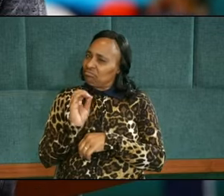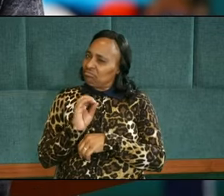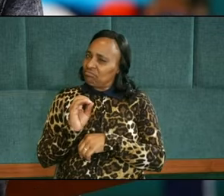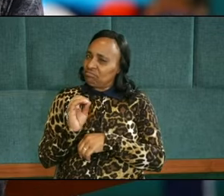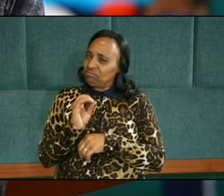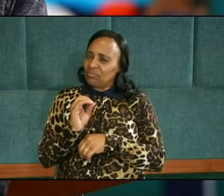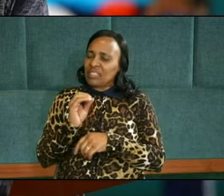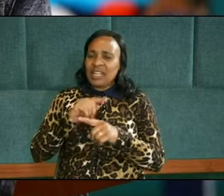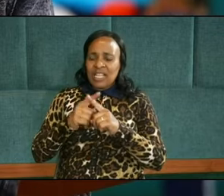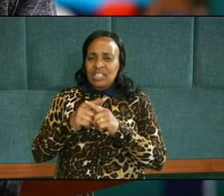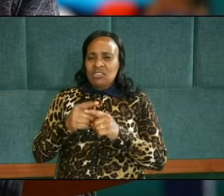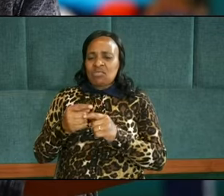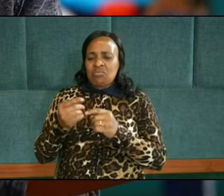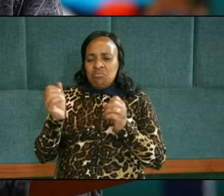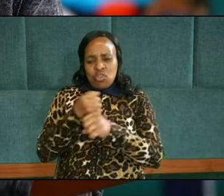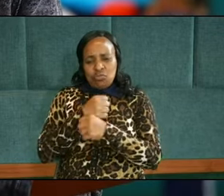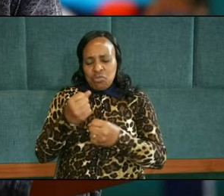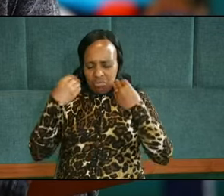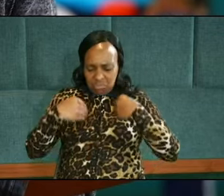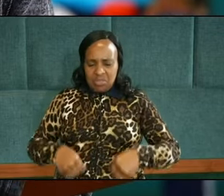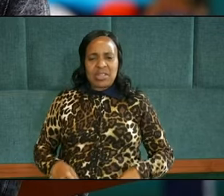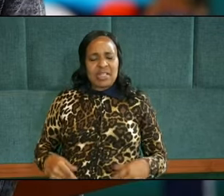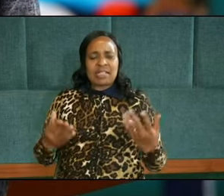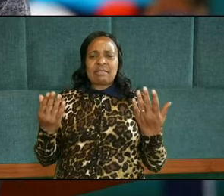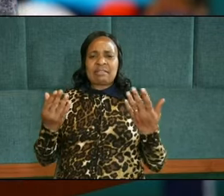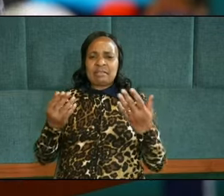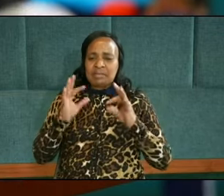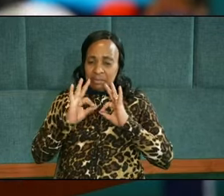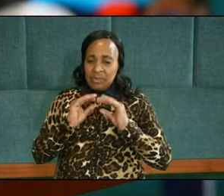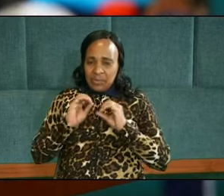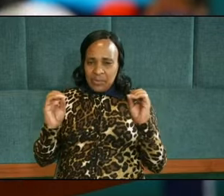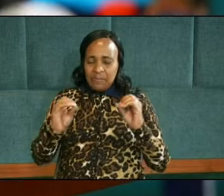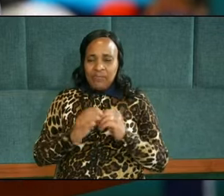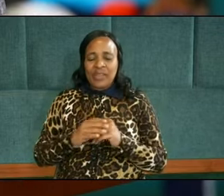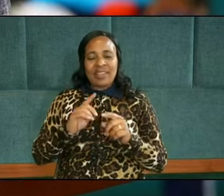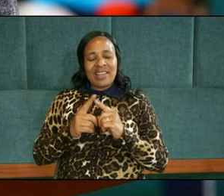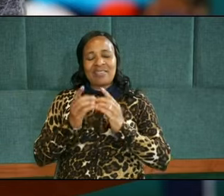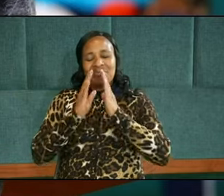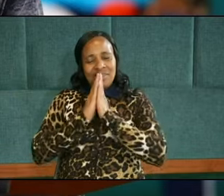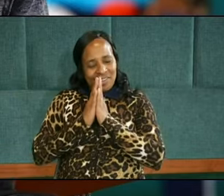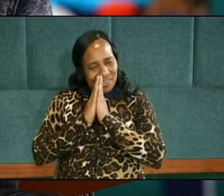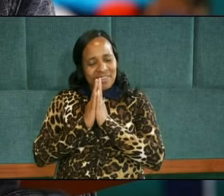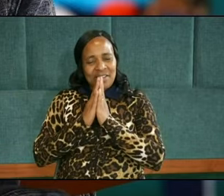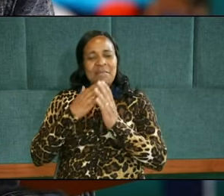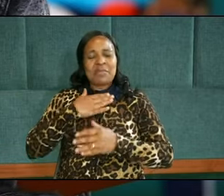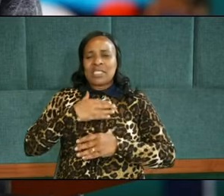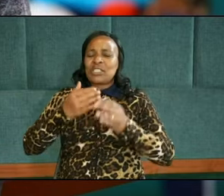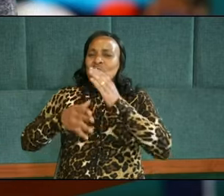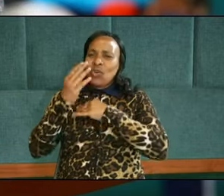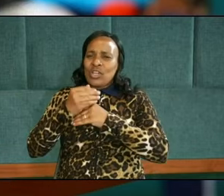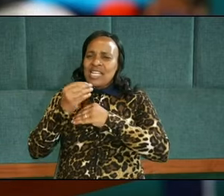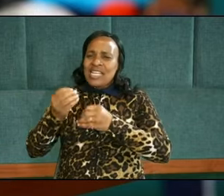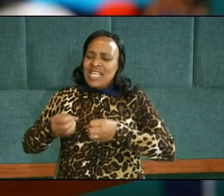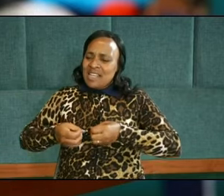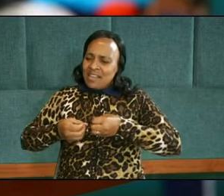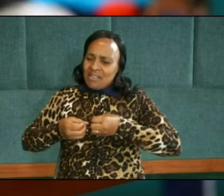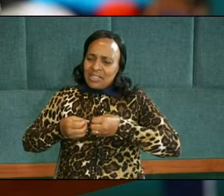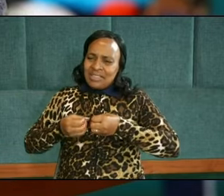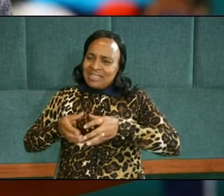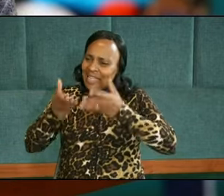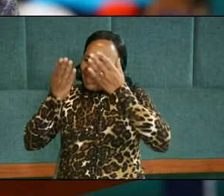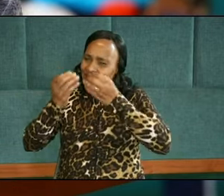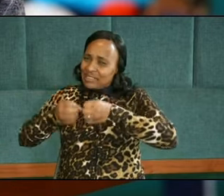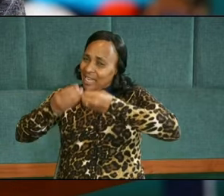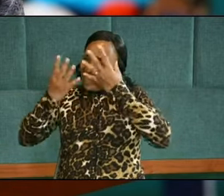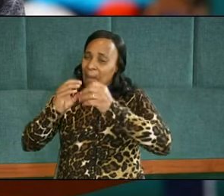you did not come early, and you still did not dress up that night." Then she prayed, "Please God, don't give up on my dad.